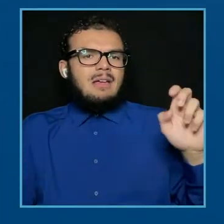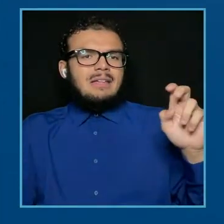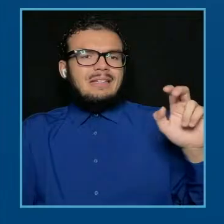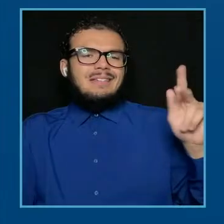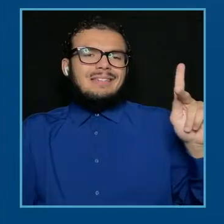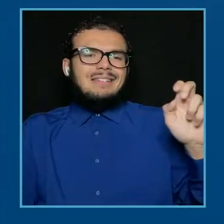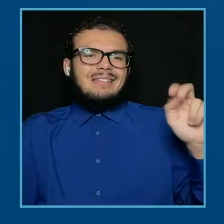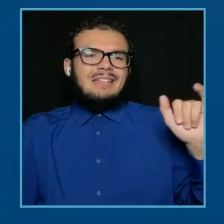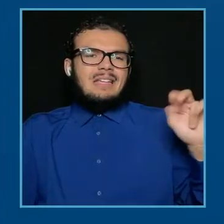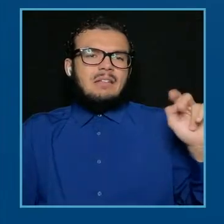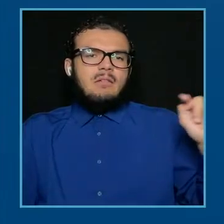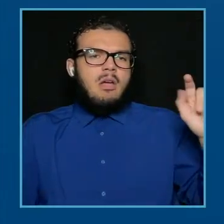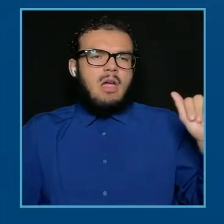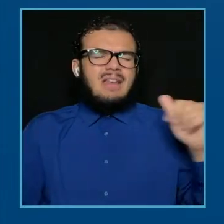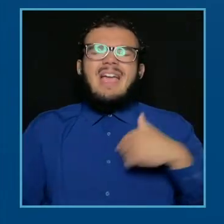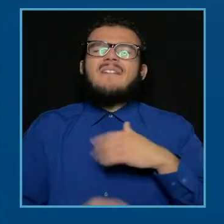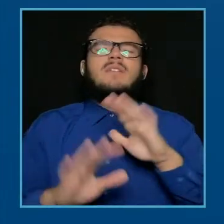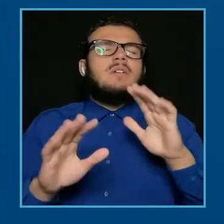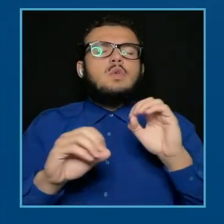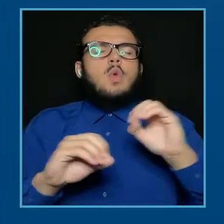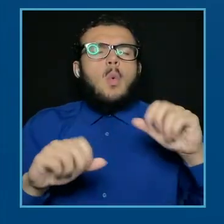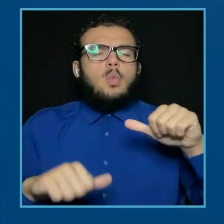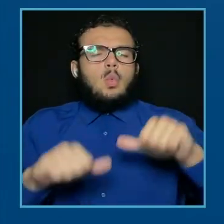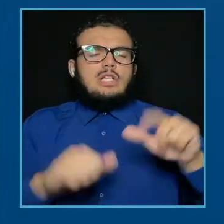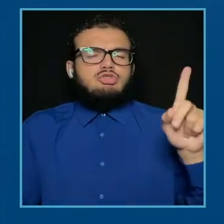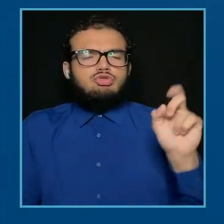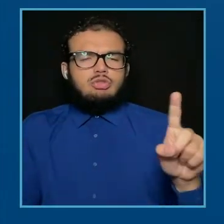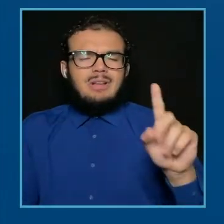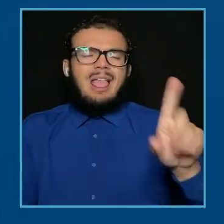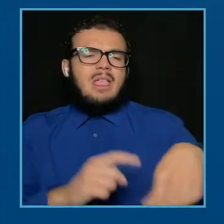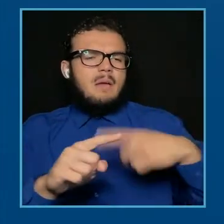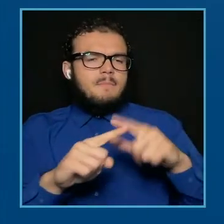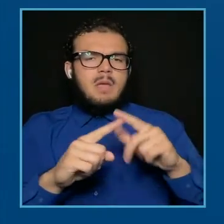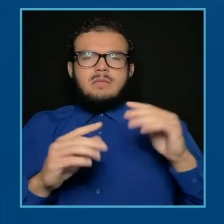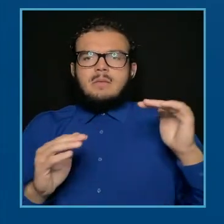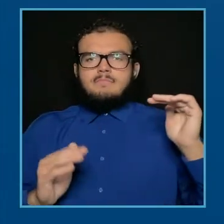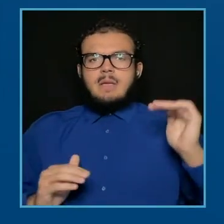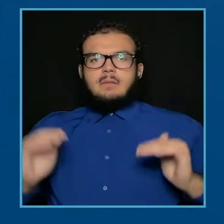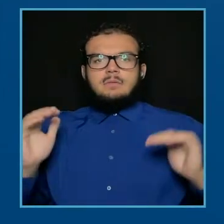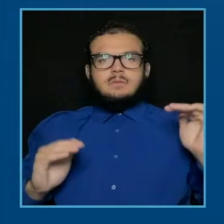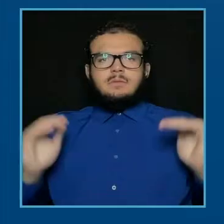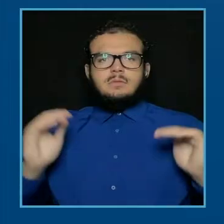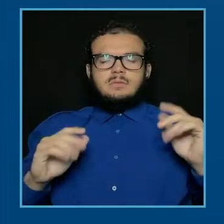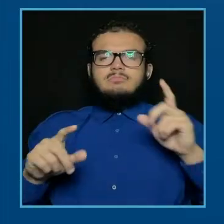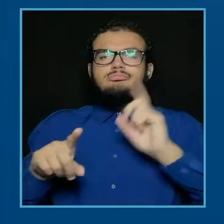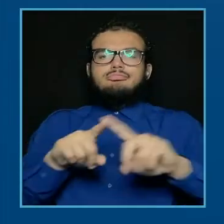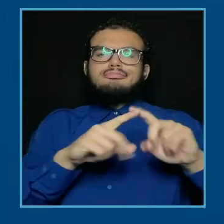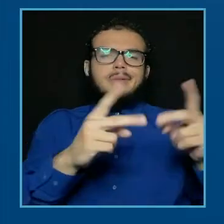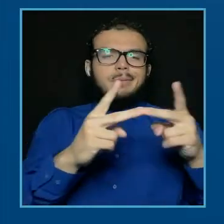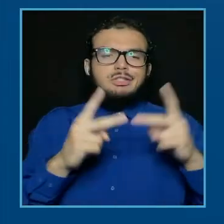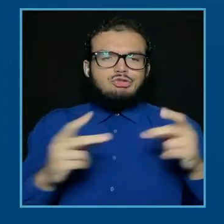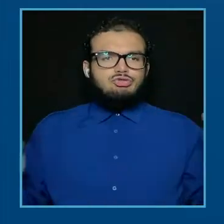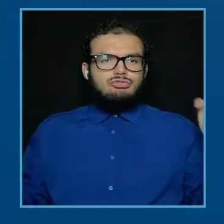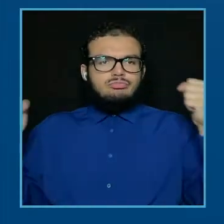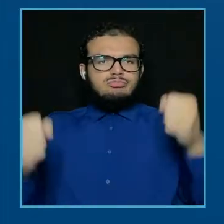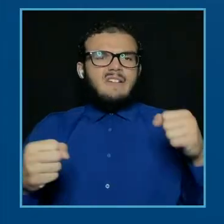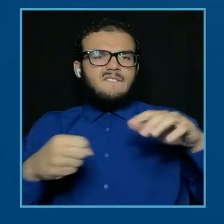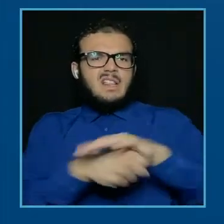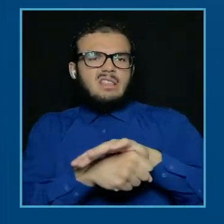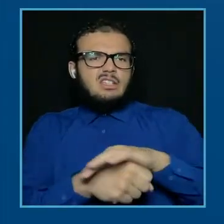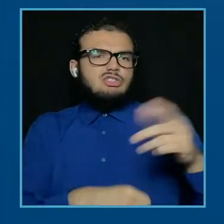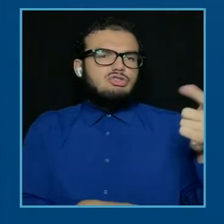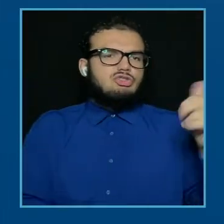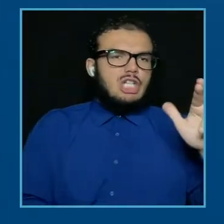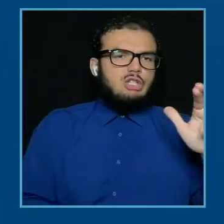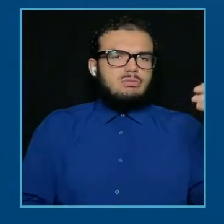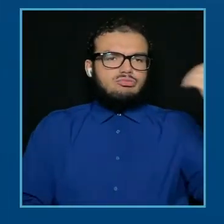is no question about the balance of the positions filled by each gender prior